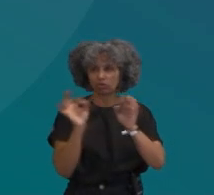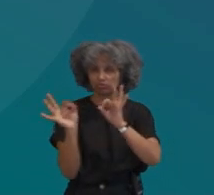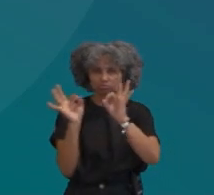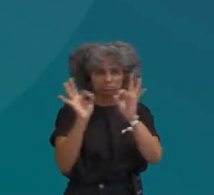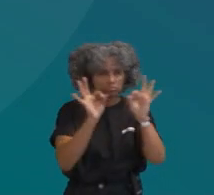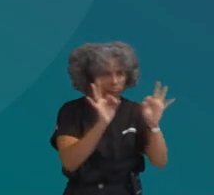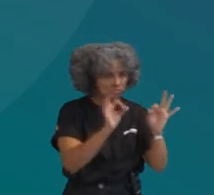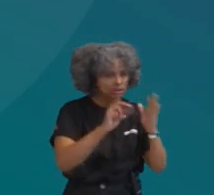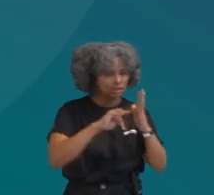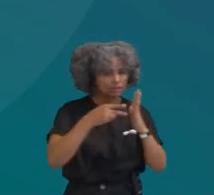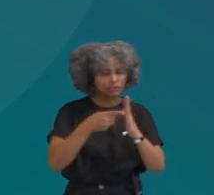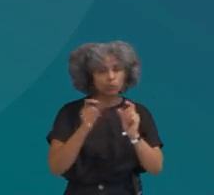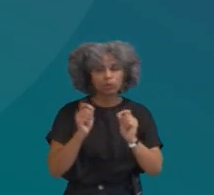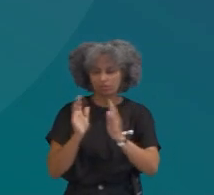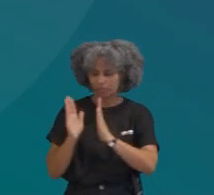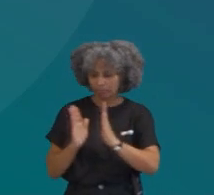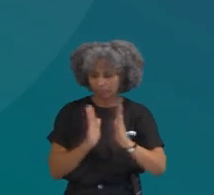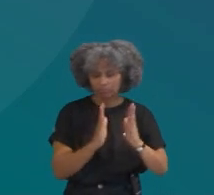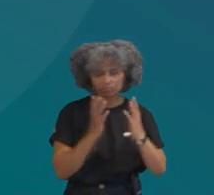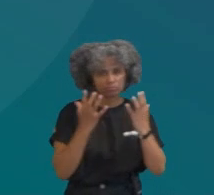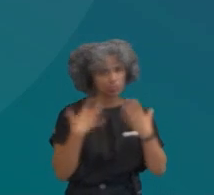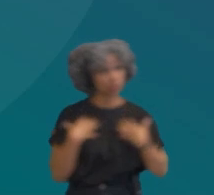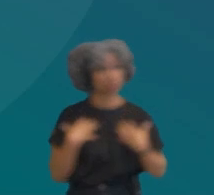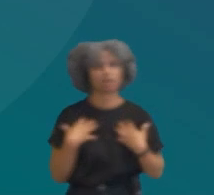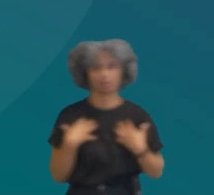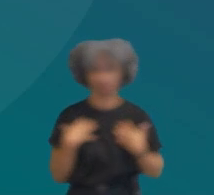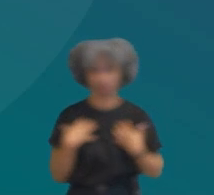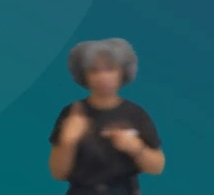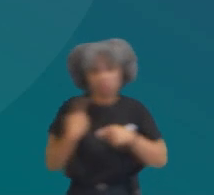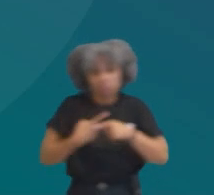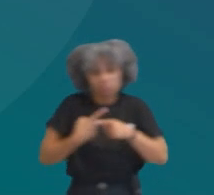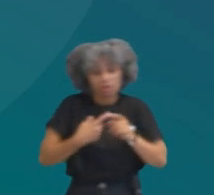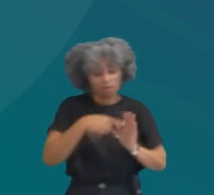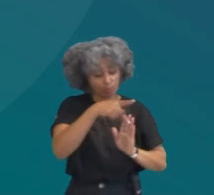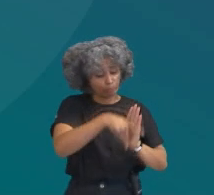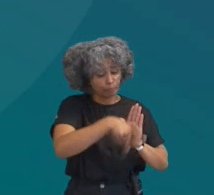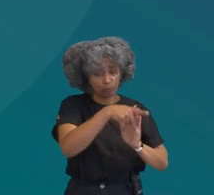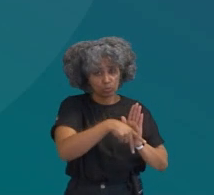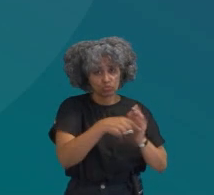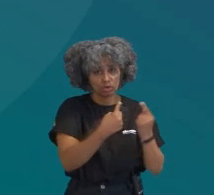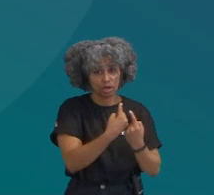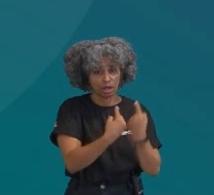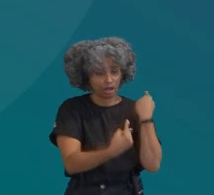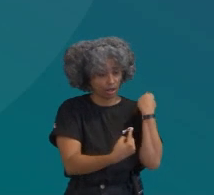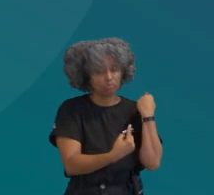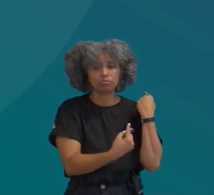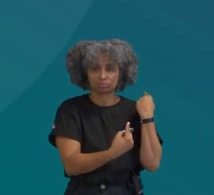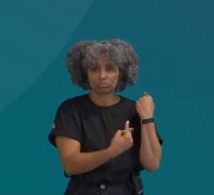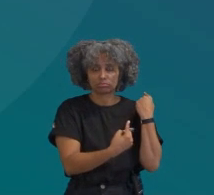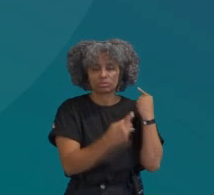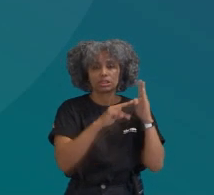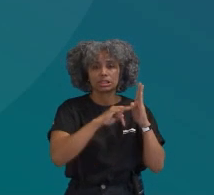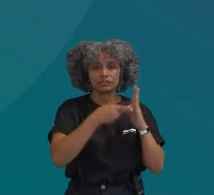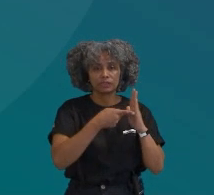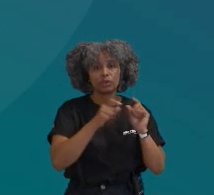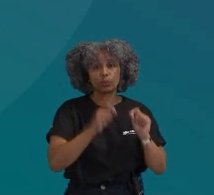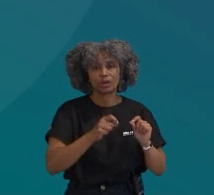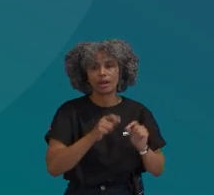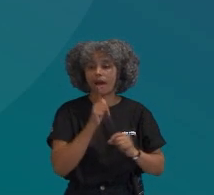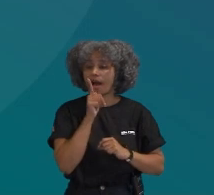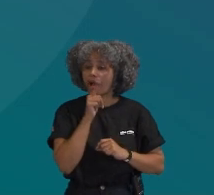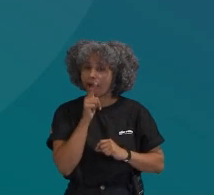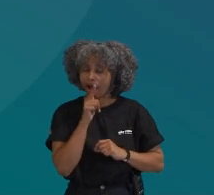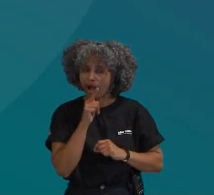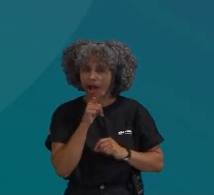One of our last projects is a livable urban waterway program. What we do here is we work between all of the